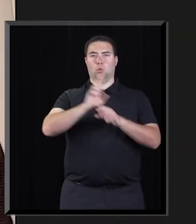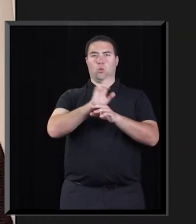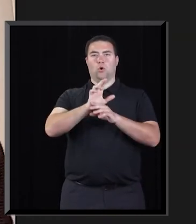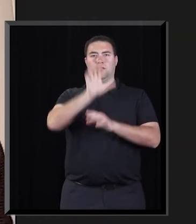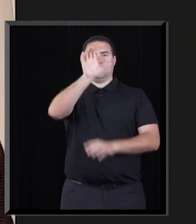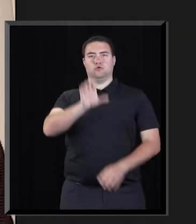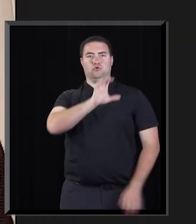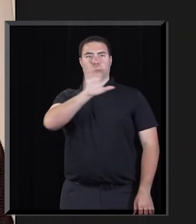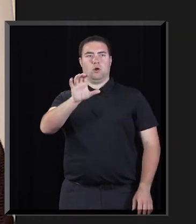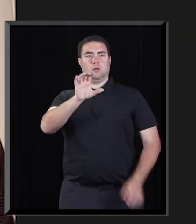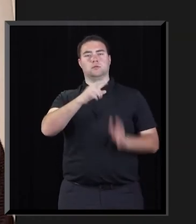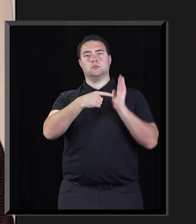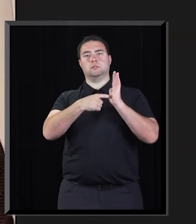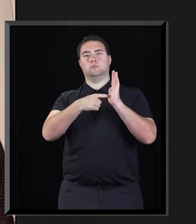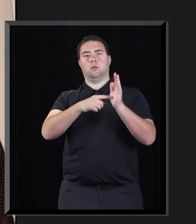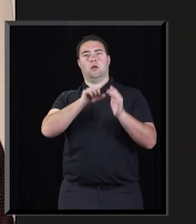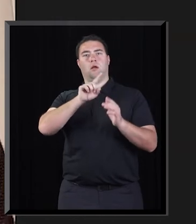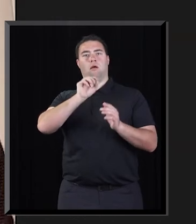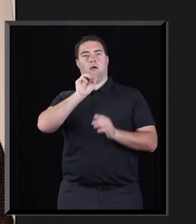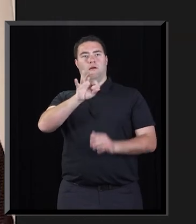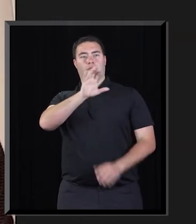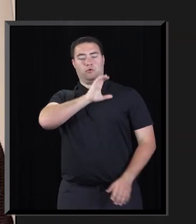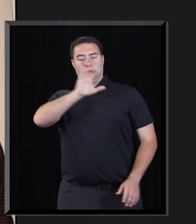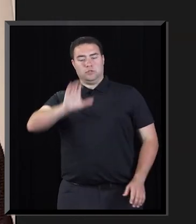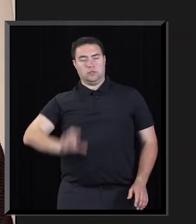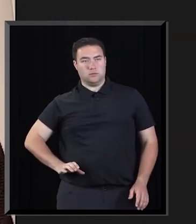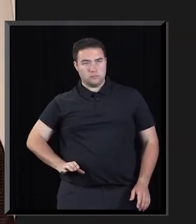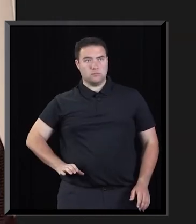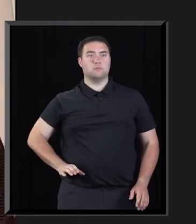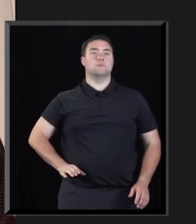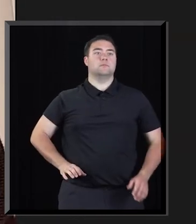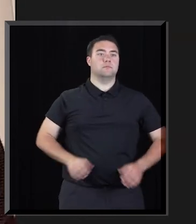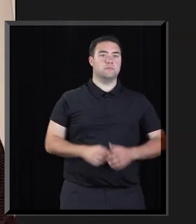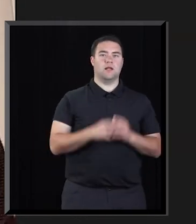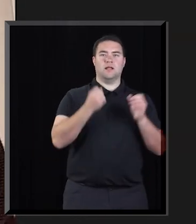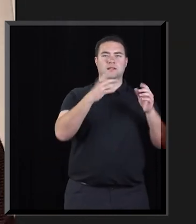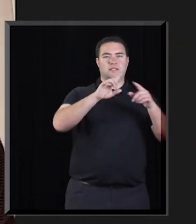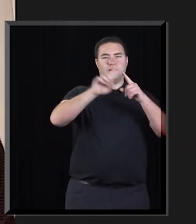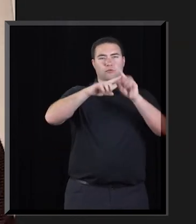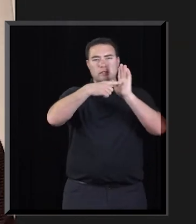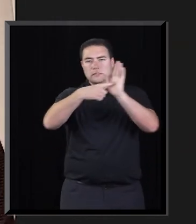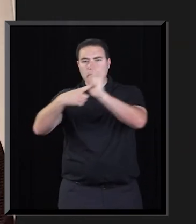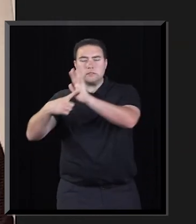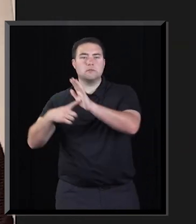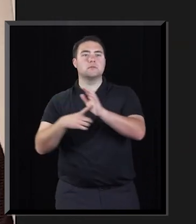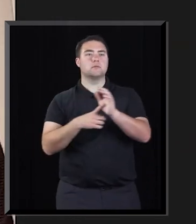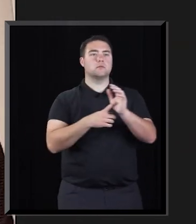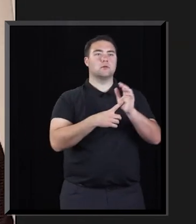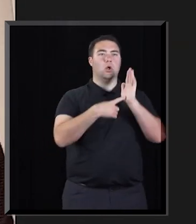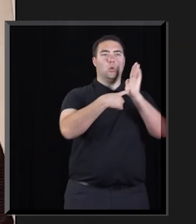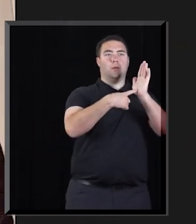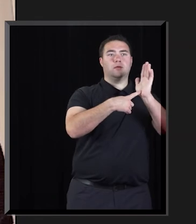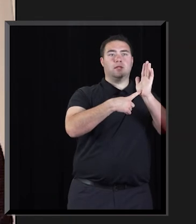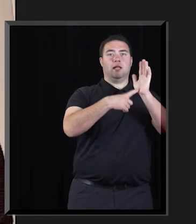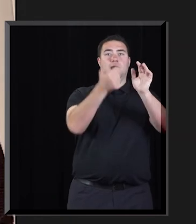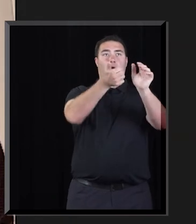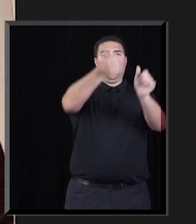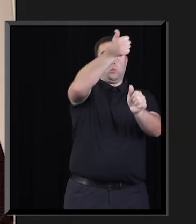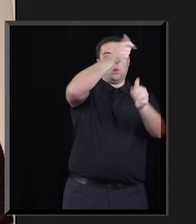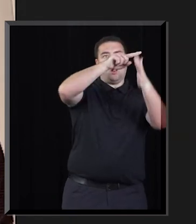service to Christianity. Over the centuries, various symbols represented service to a ruler or to the community.